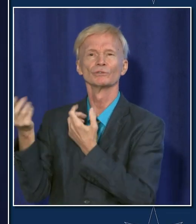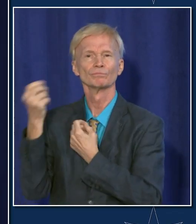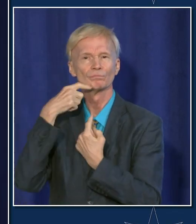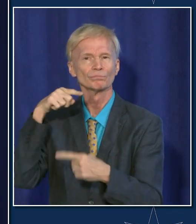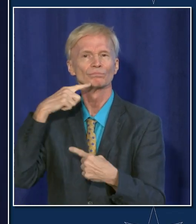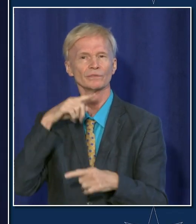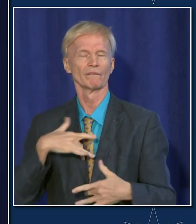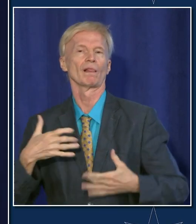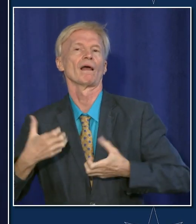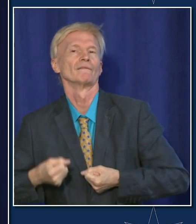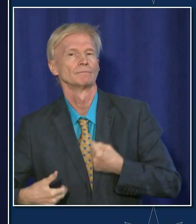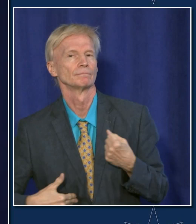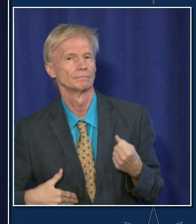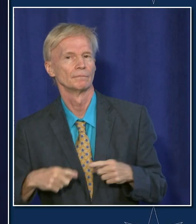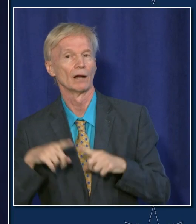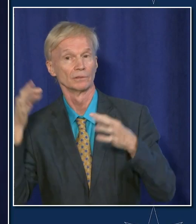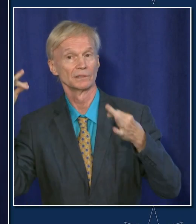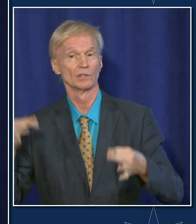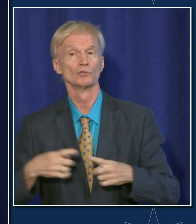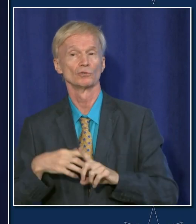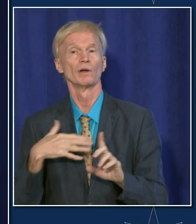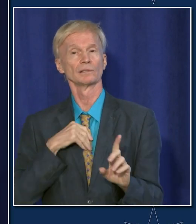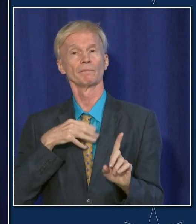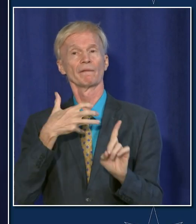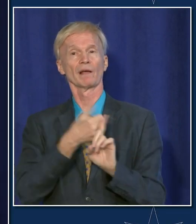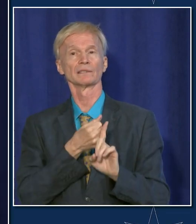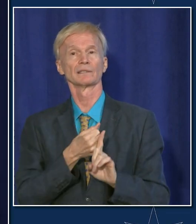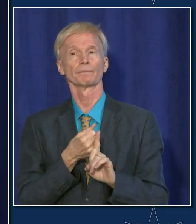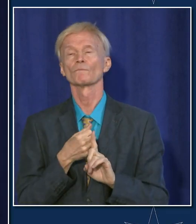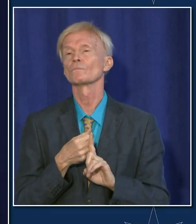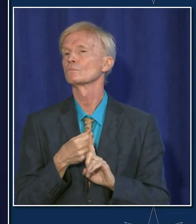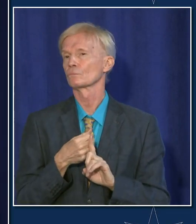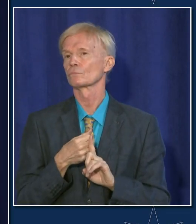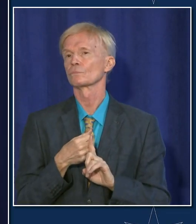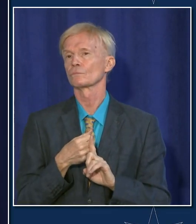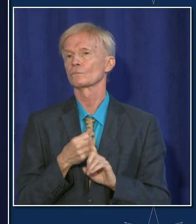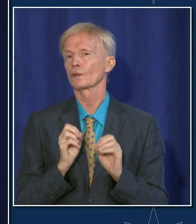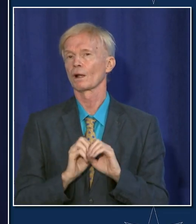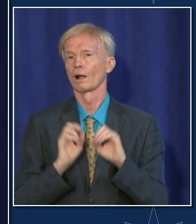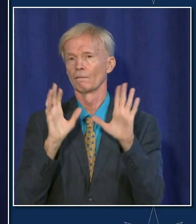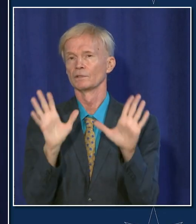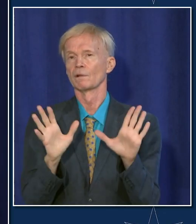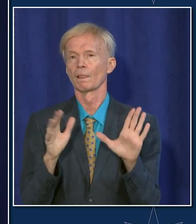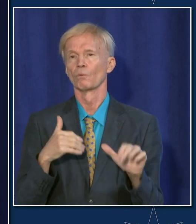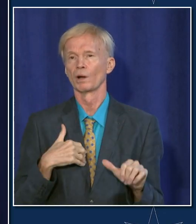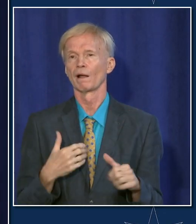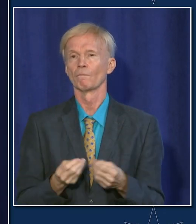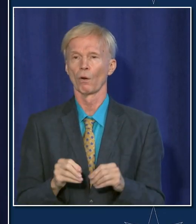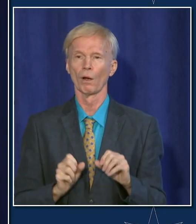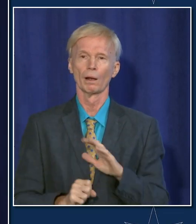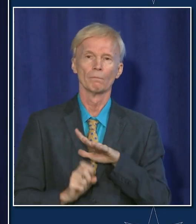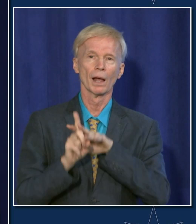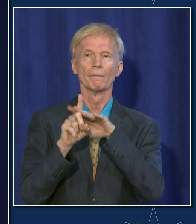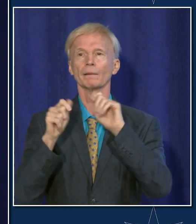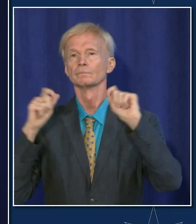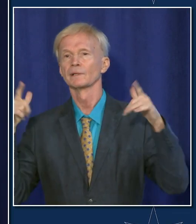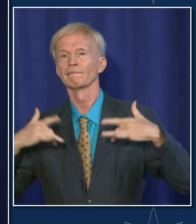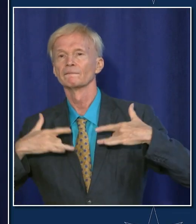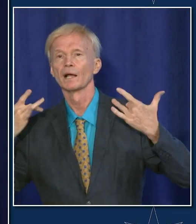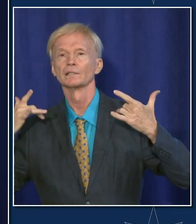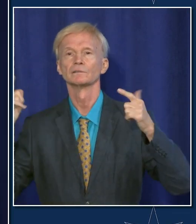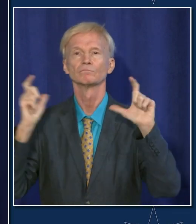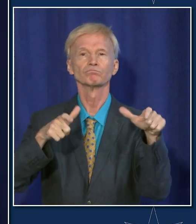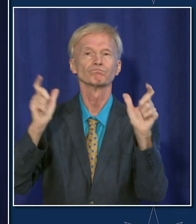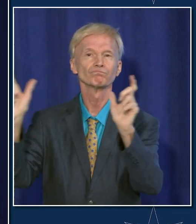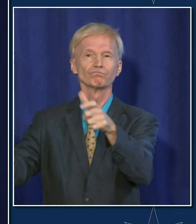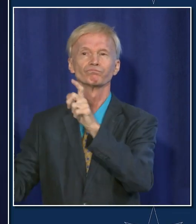feel very confident about their decision to take the vaccine. Obviously, we continue to have a lot of pop-ups, and every week we're